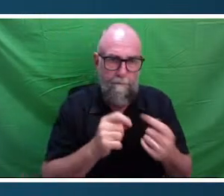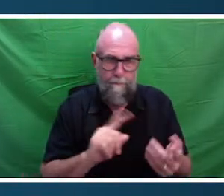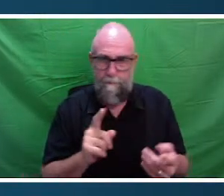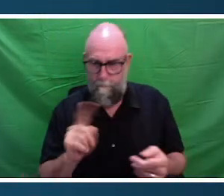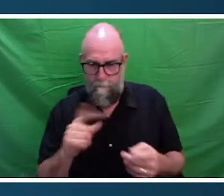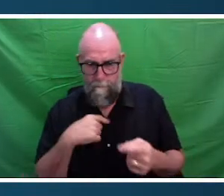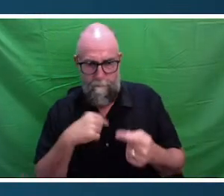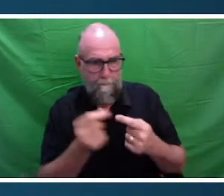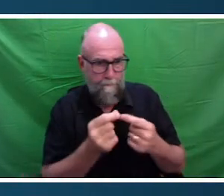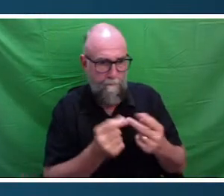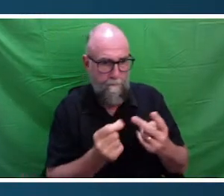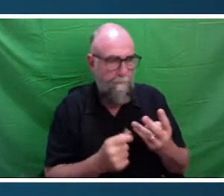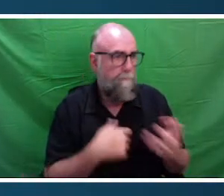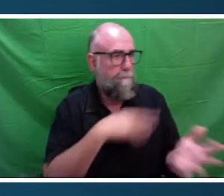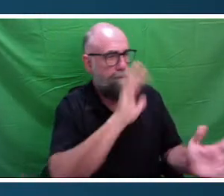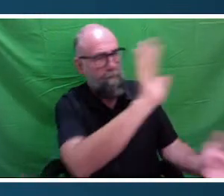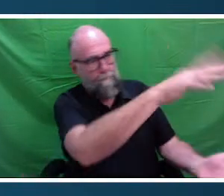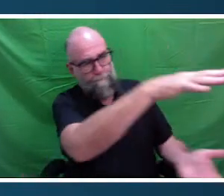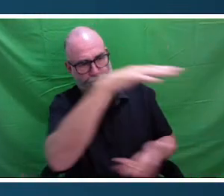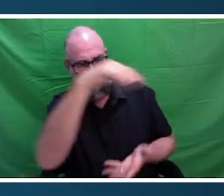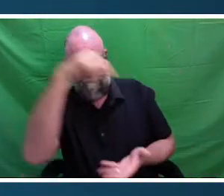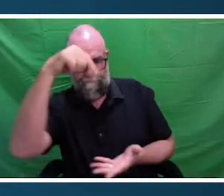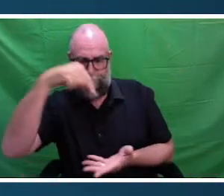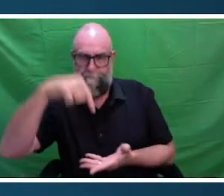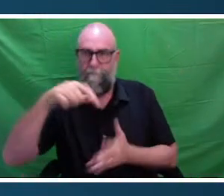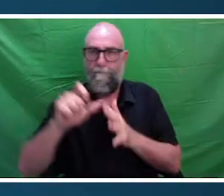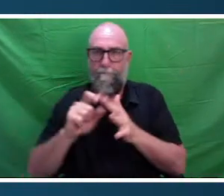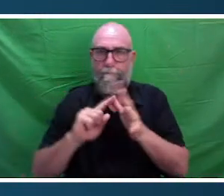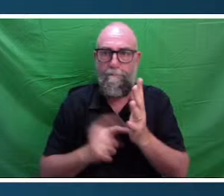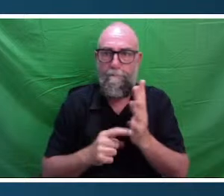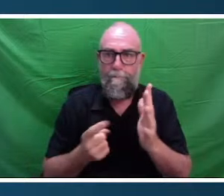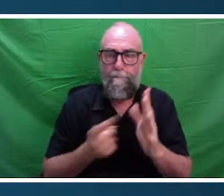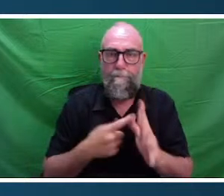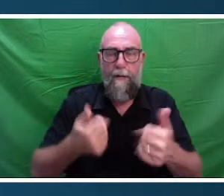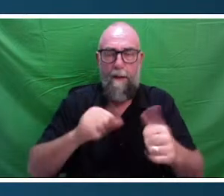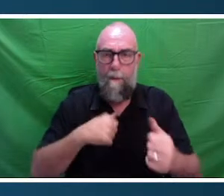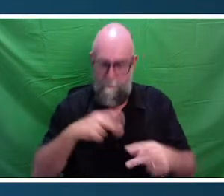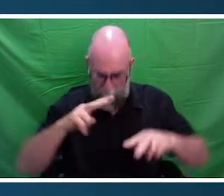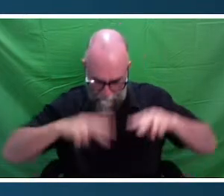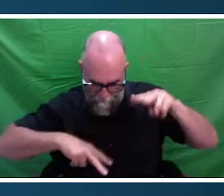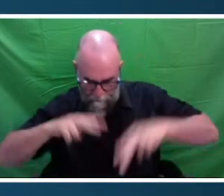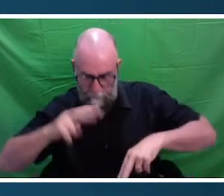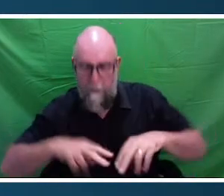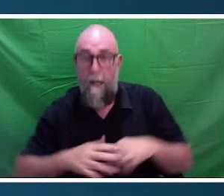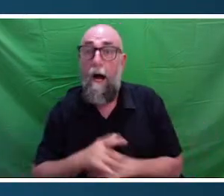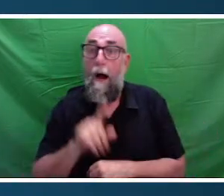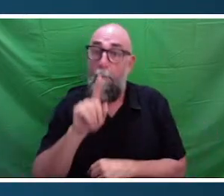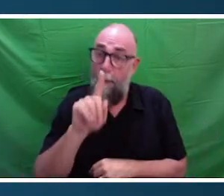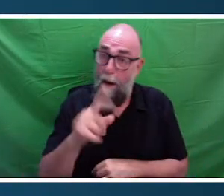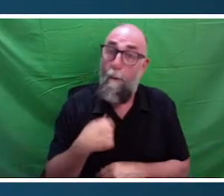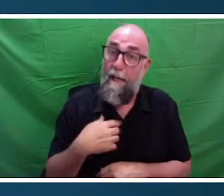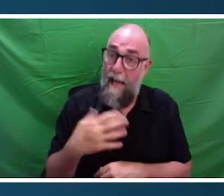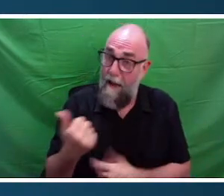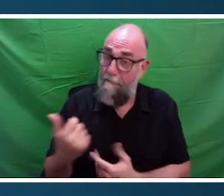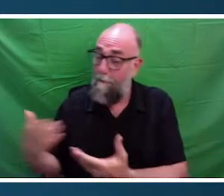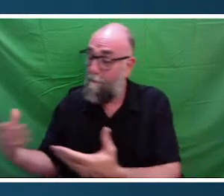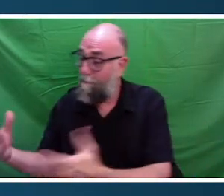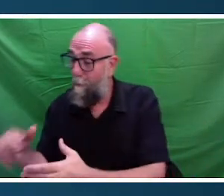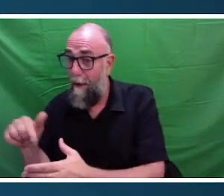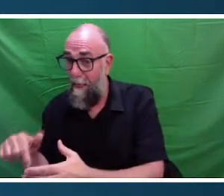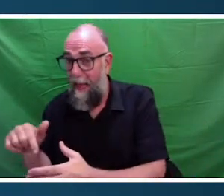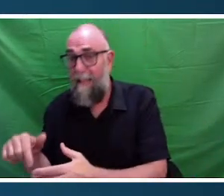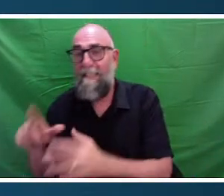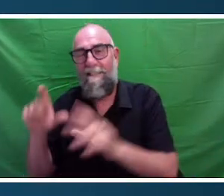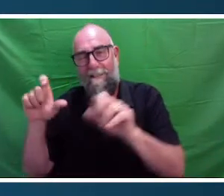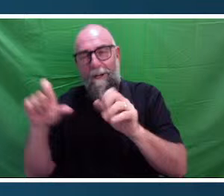us. And because we've got the control group and we do ask a lot of questions about people's perceptions and opinions, we can look at impacts and we